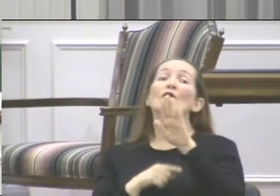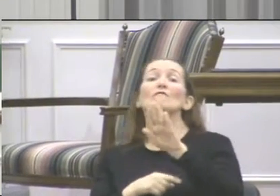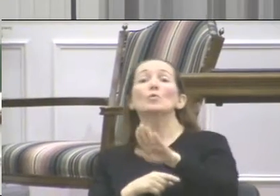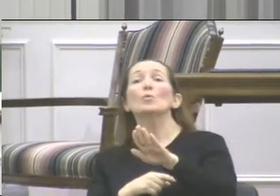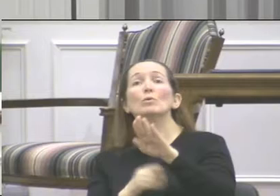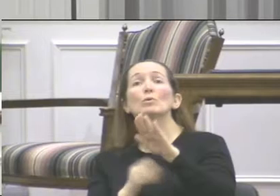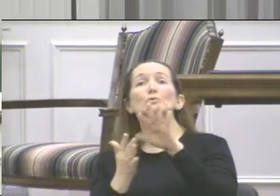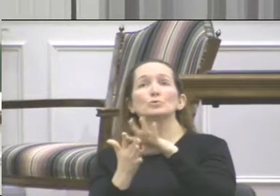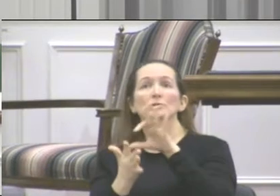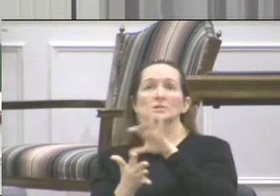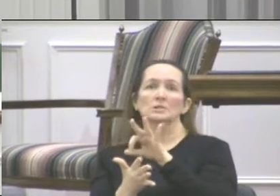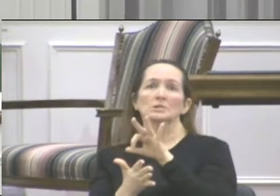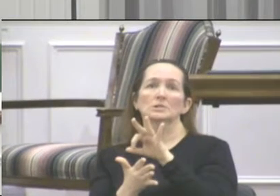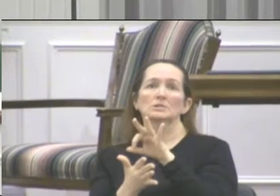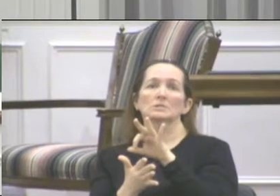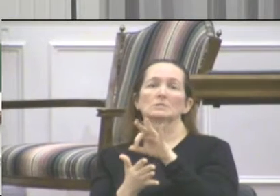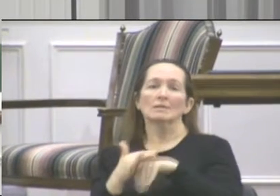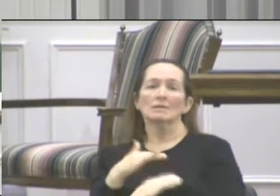your choices.